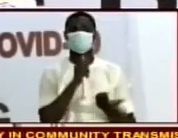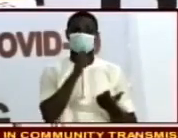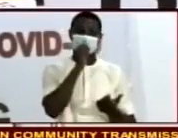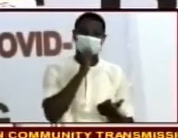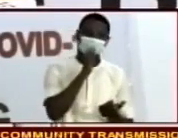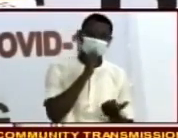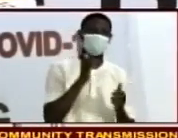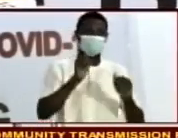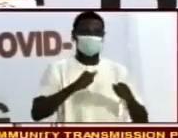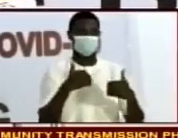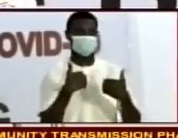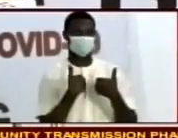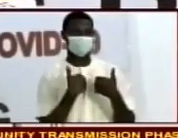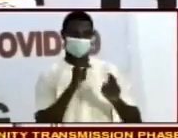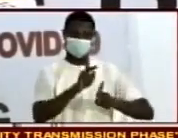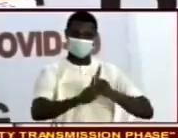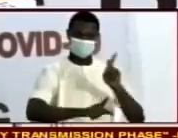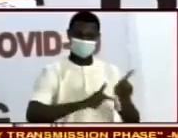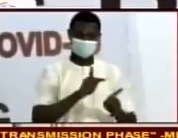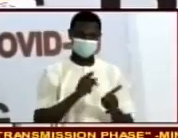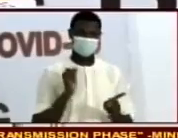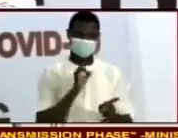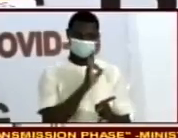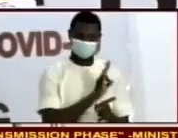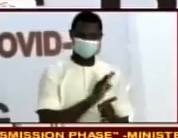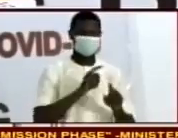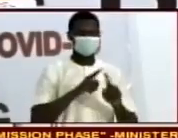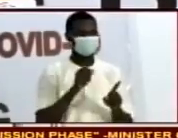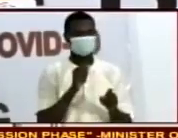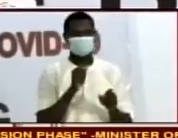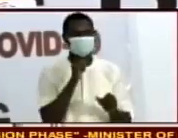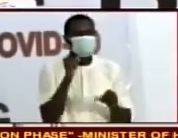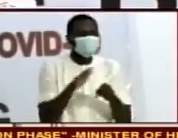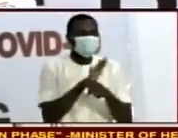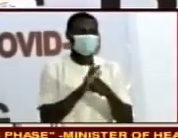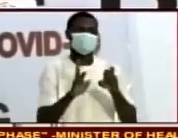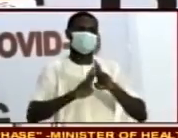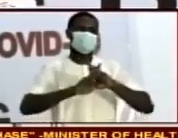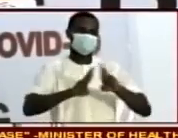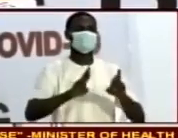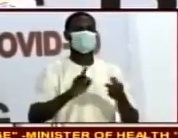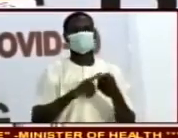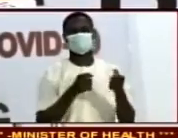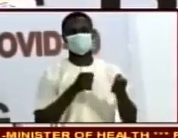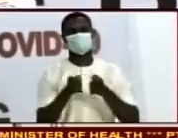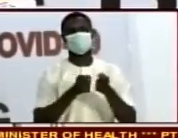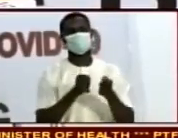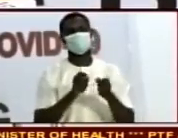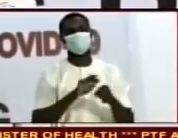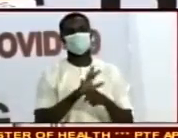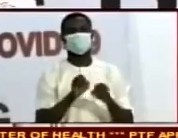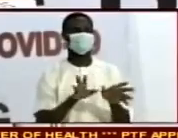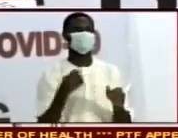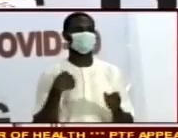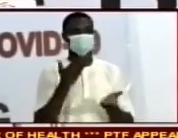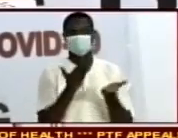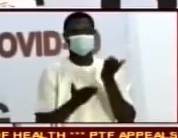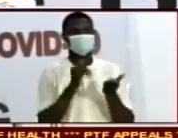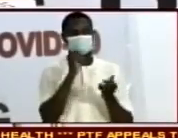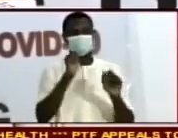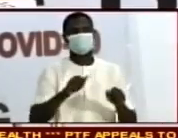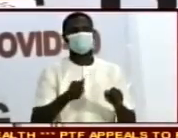ready to do that, but I can imagine that if they have enough rooms, they can be converted for use as